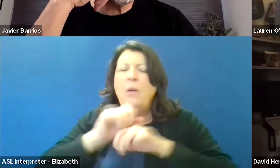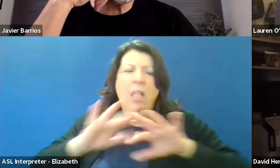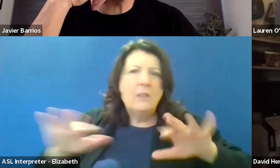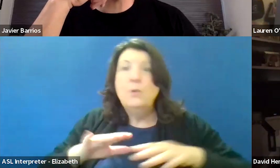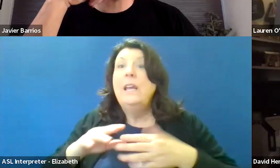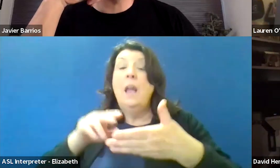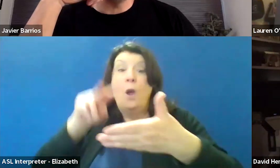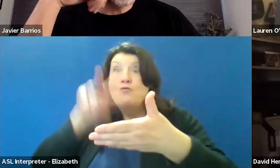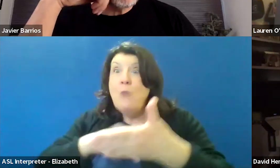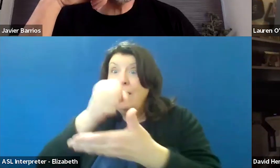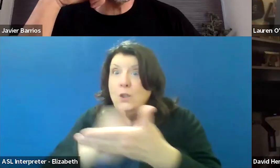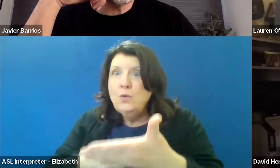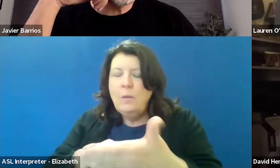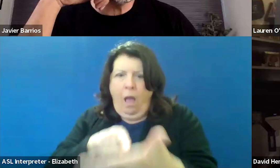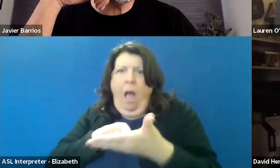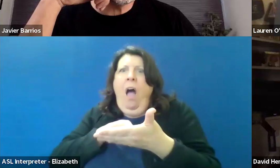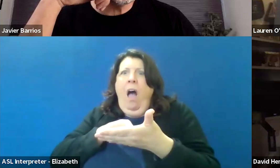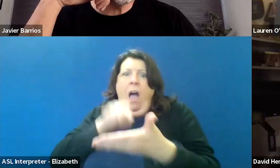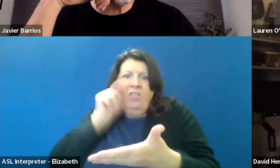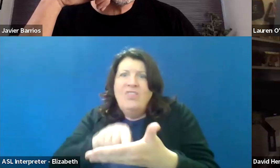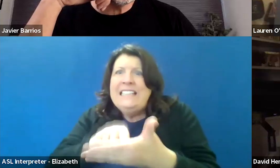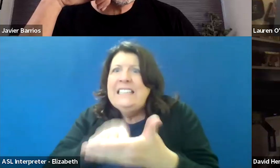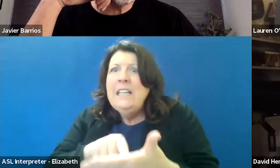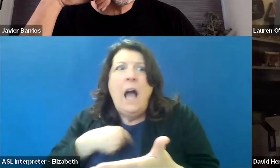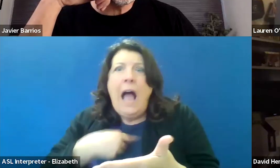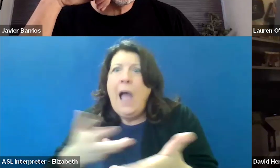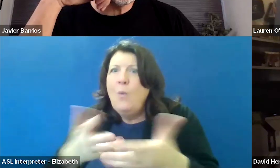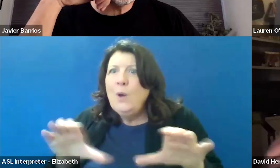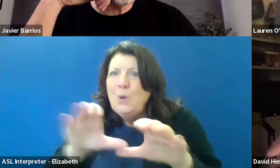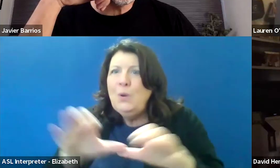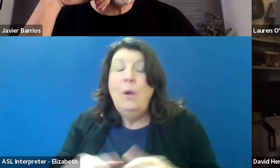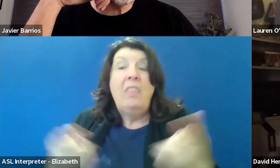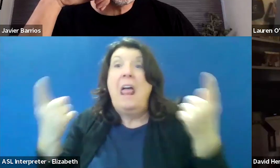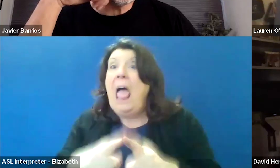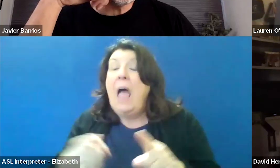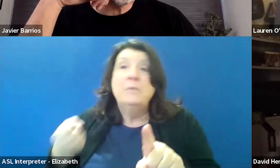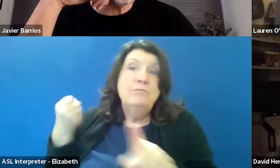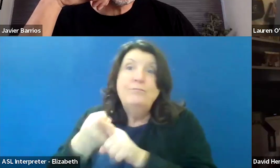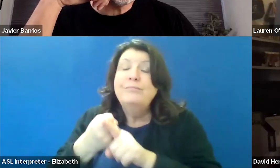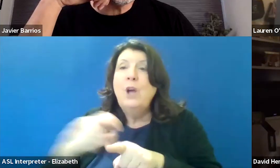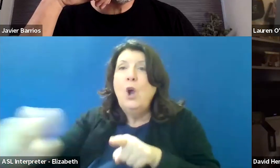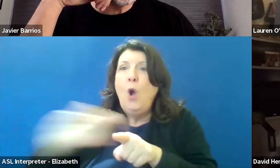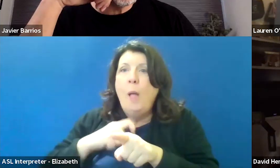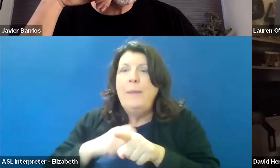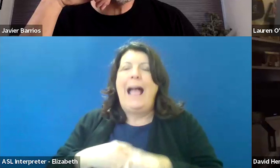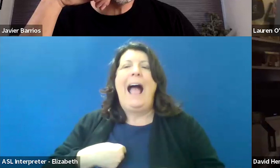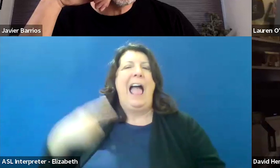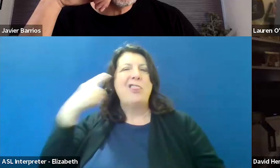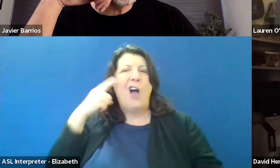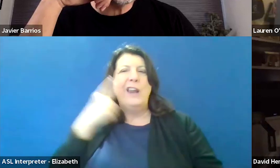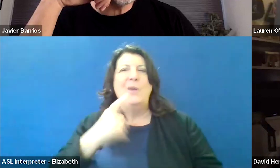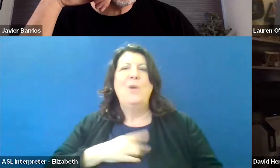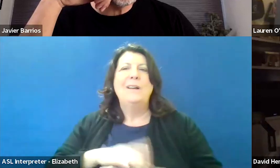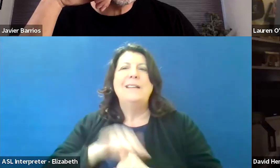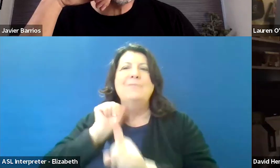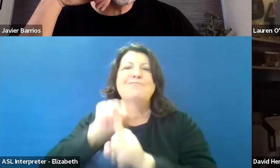this is sort of what I want to do. This is the same world. So he kind of called me up out of the blue, and I thought it was a crank call initially. I really did. And I almost hung up because a